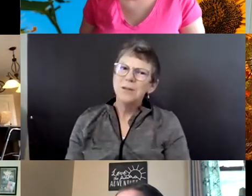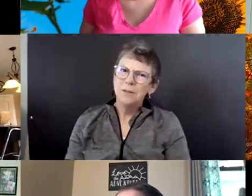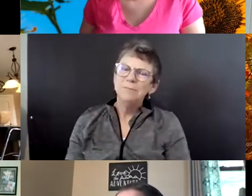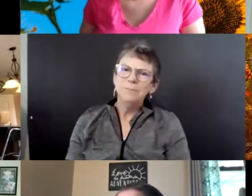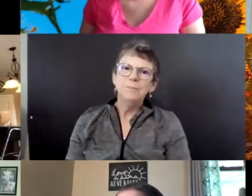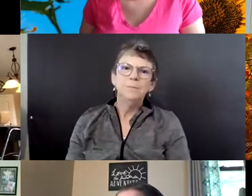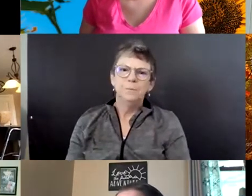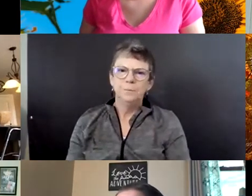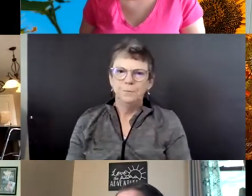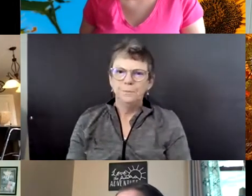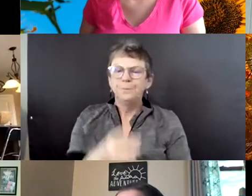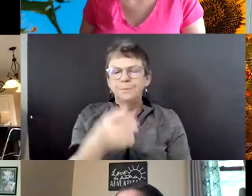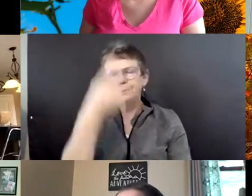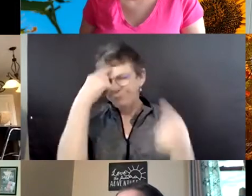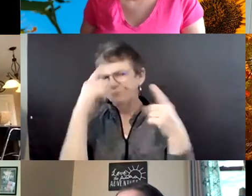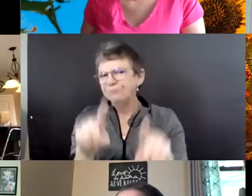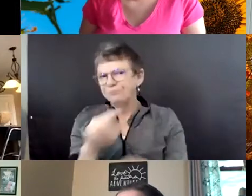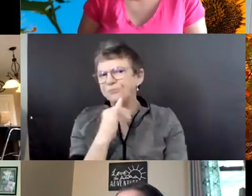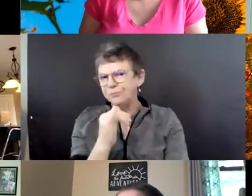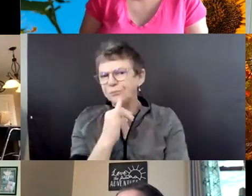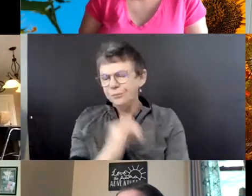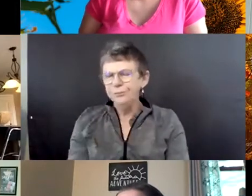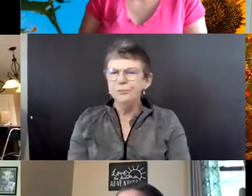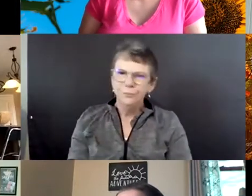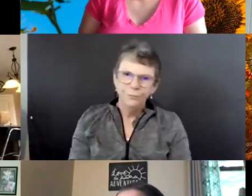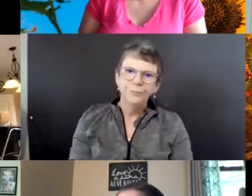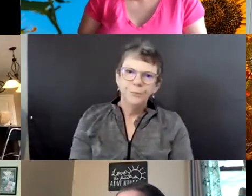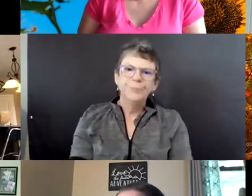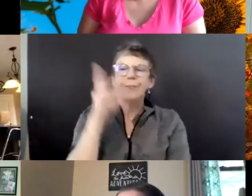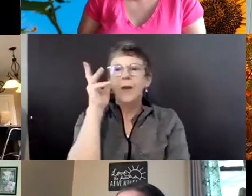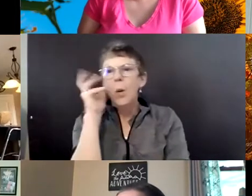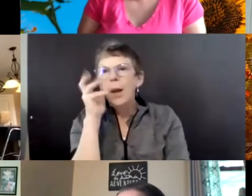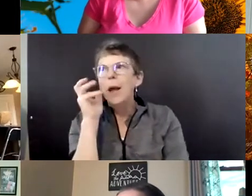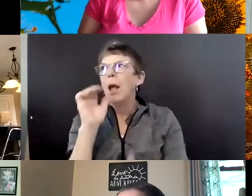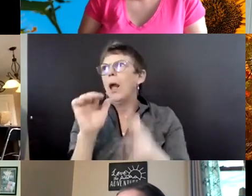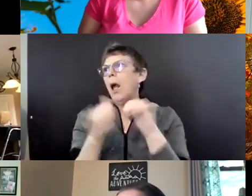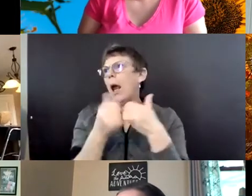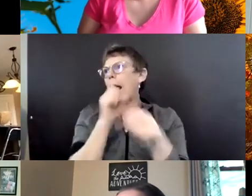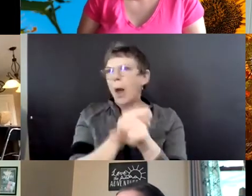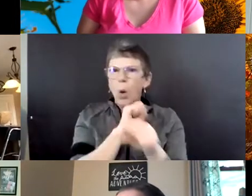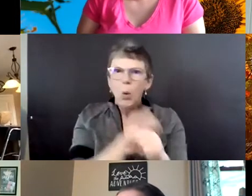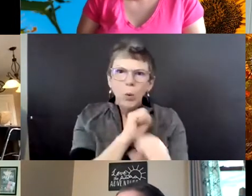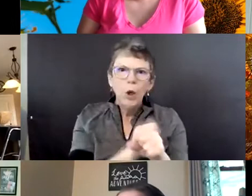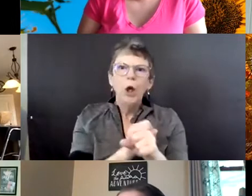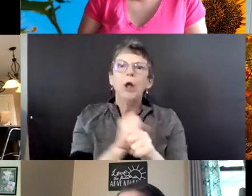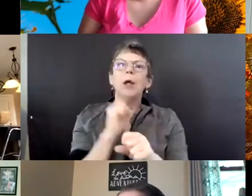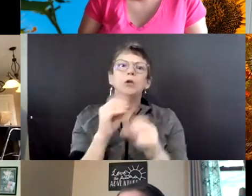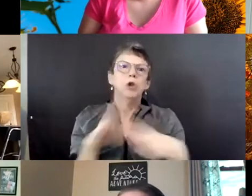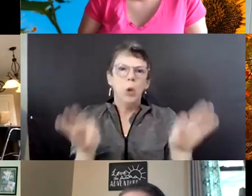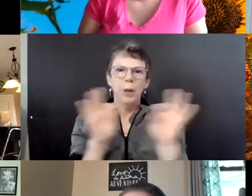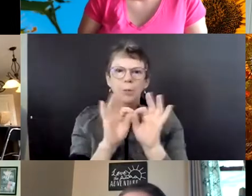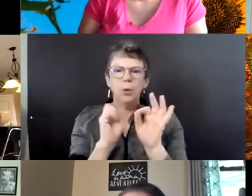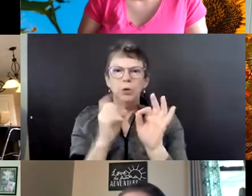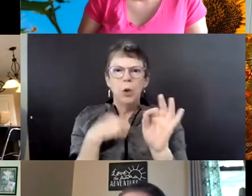Yeah, I agree completely. I mean, we always hear about the virtues of work and the need to get people in the workforce. So we need to look at